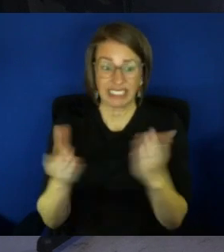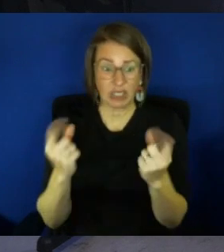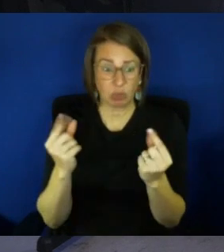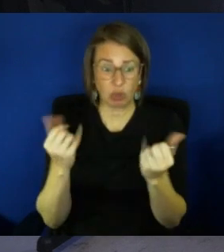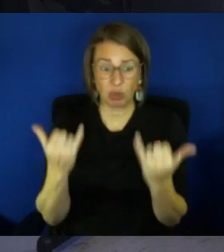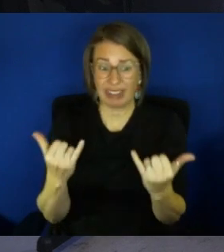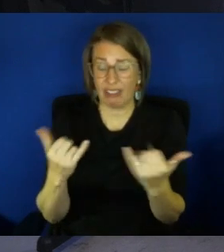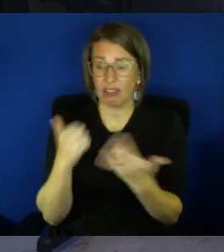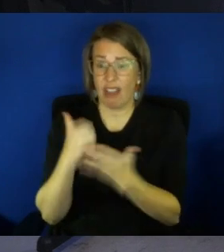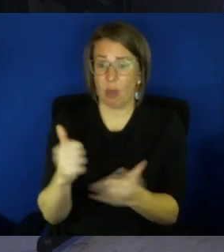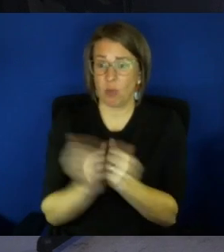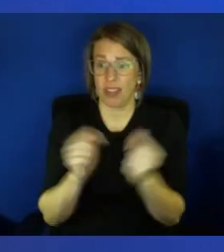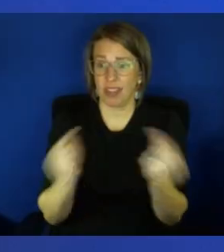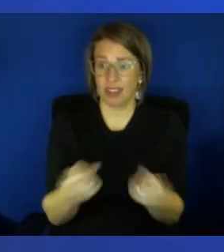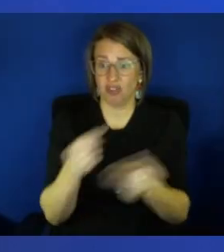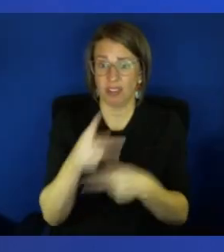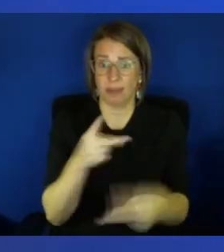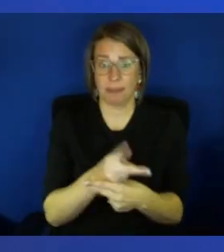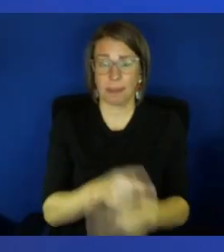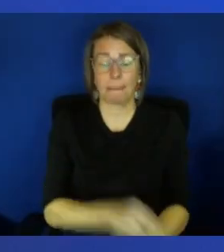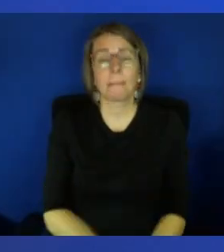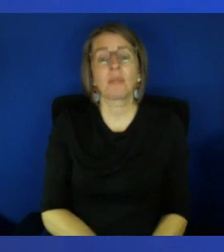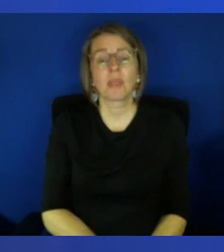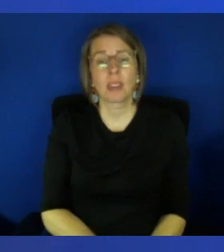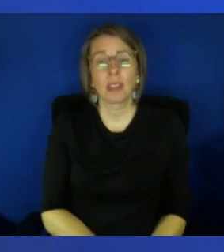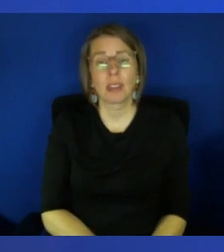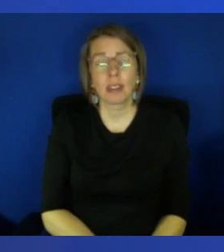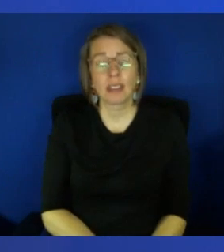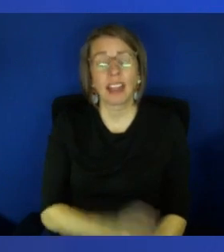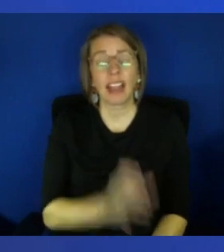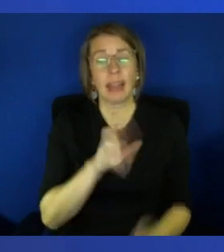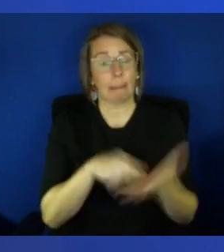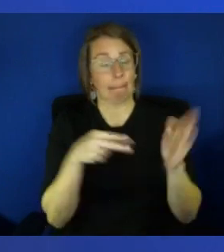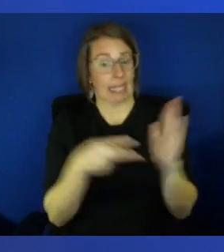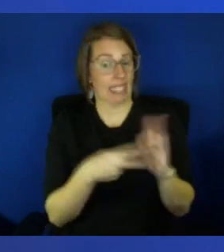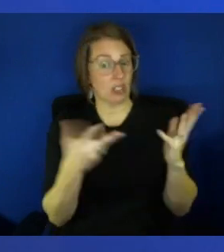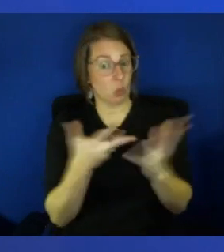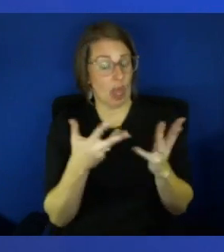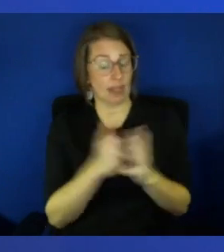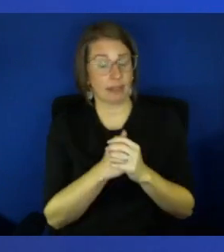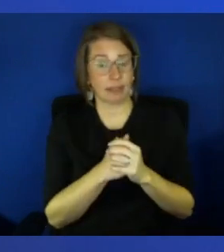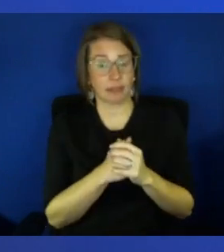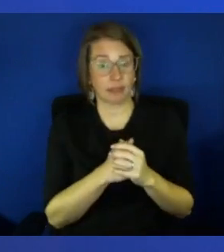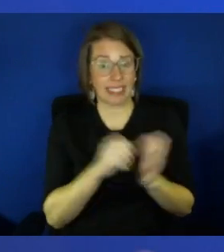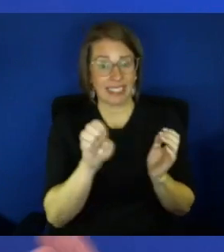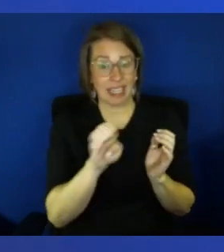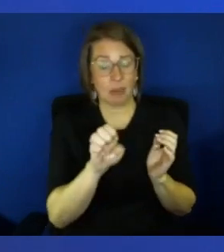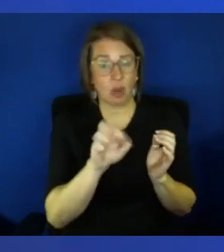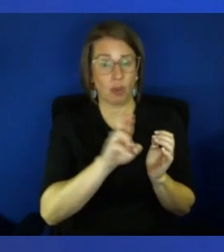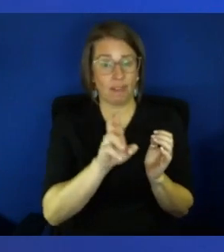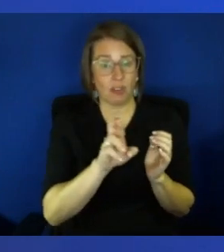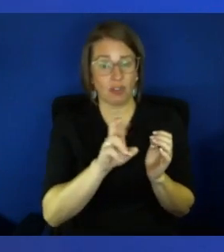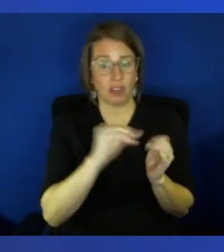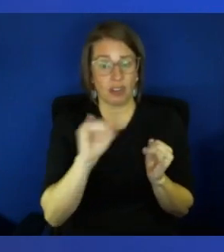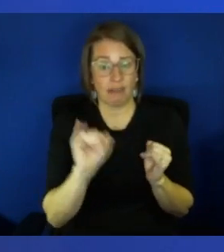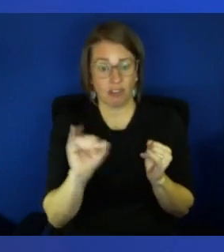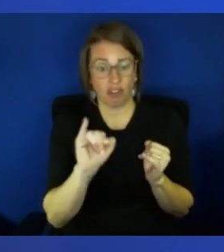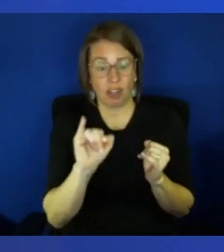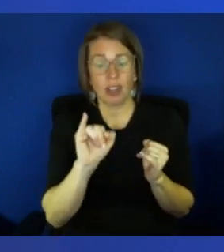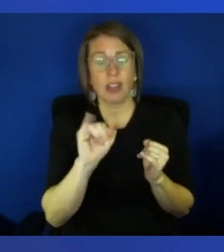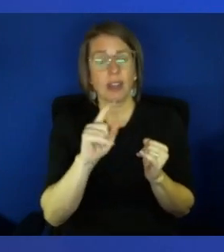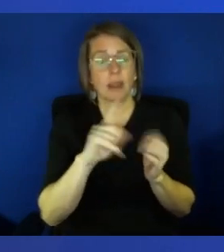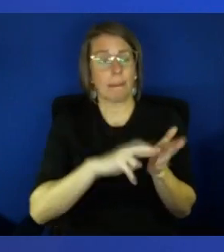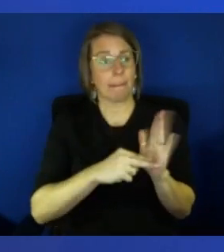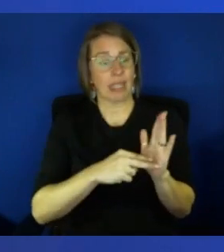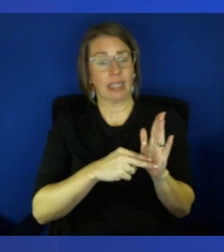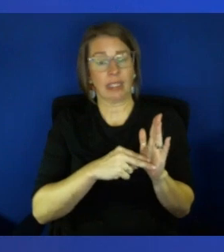it? Yeah, so ischemia reperfusion injury is essentially the realization of tissue that